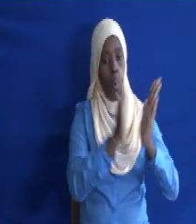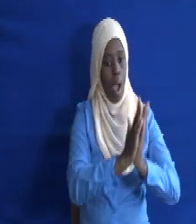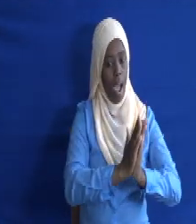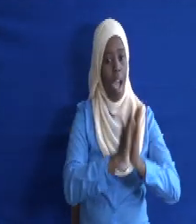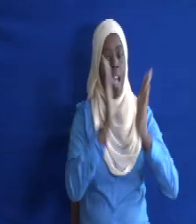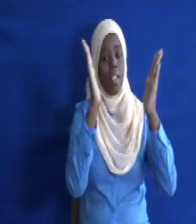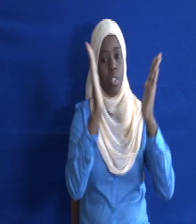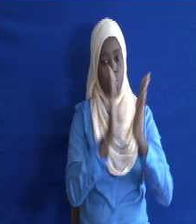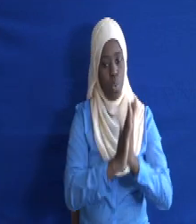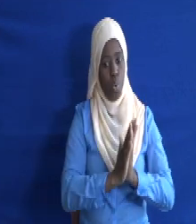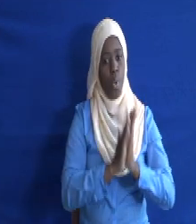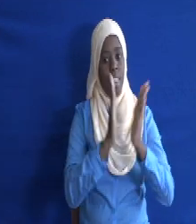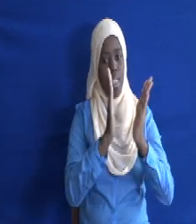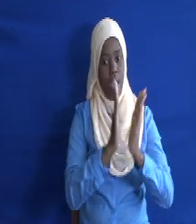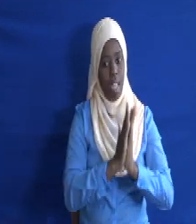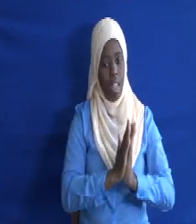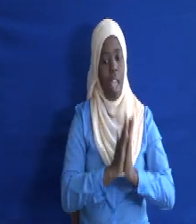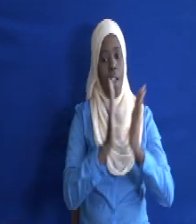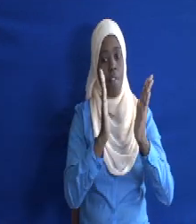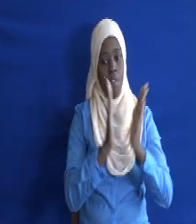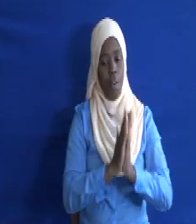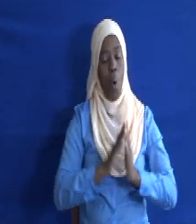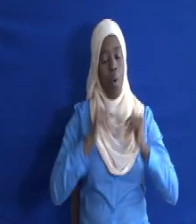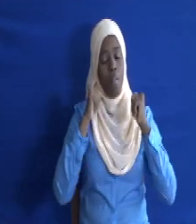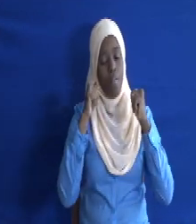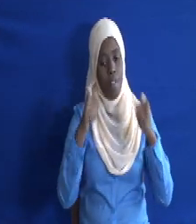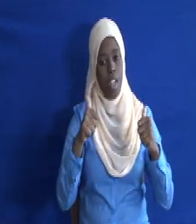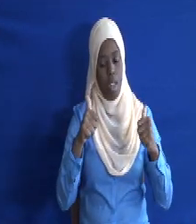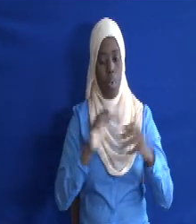2, 3, 4. Very good.